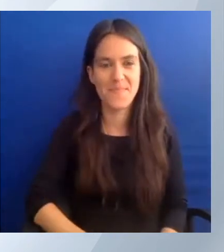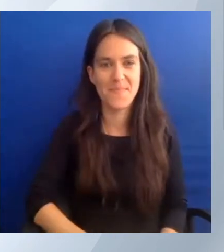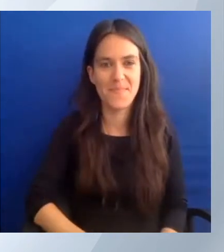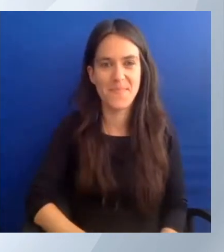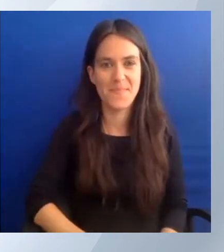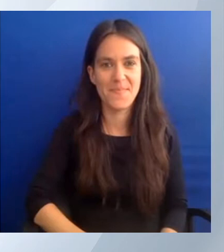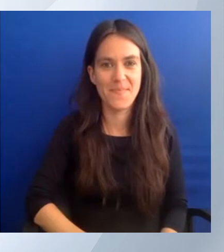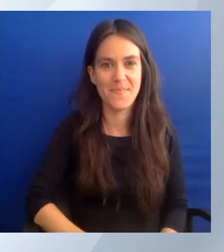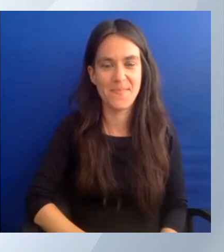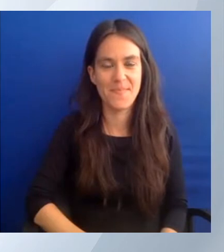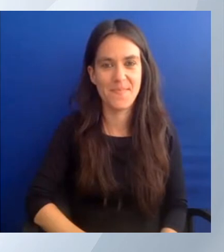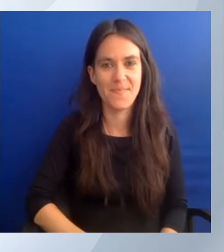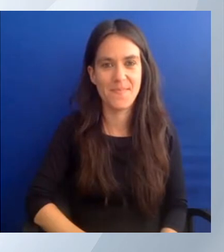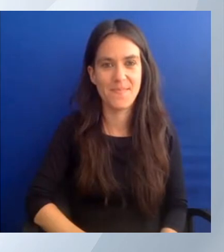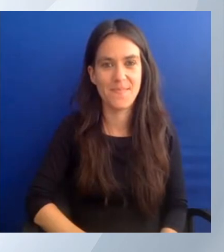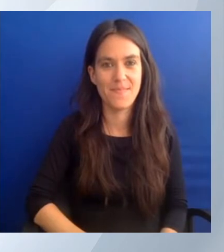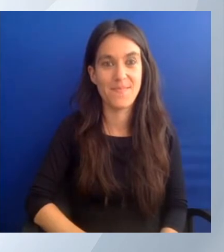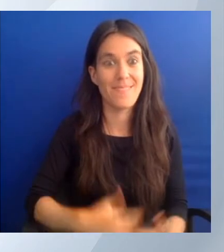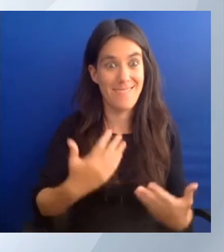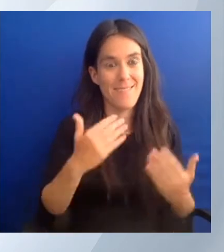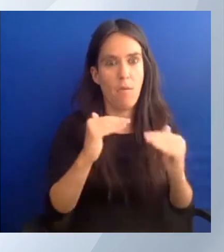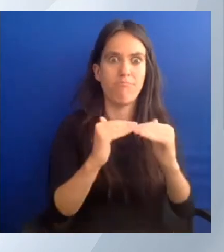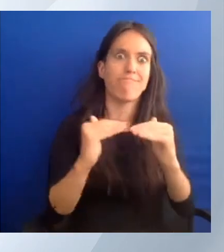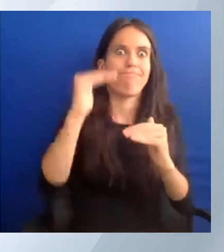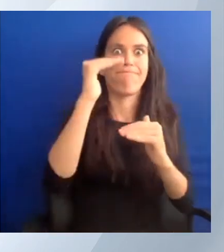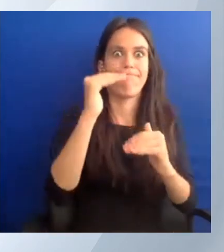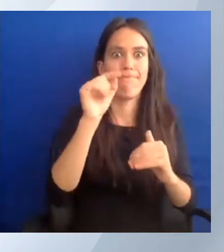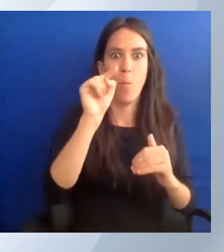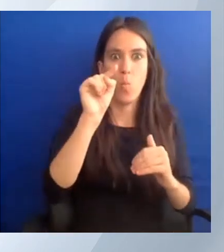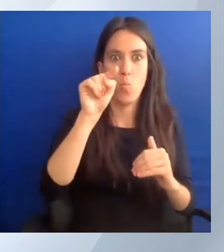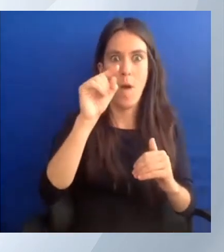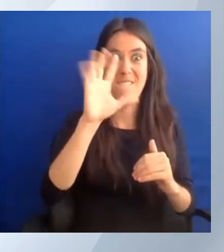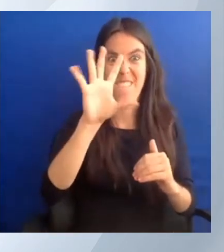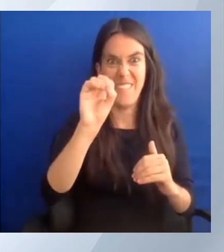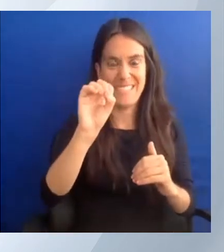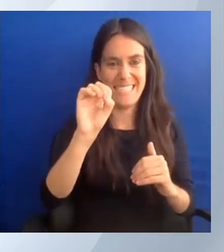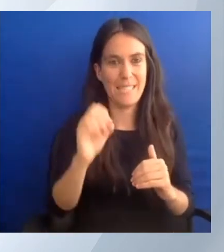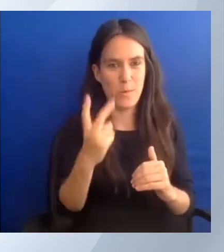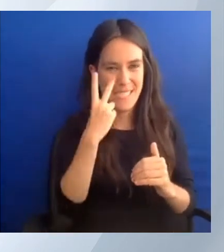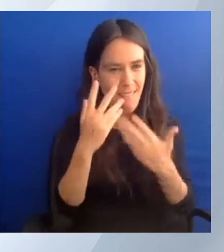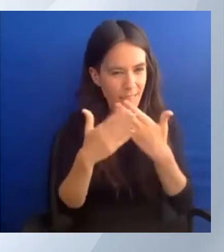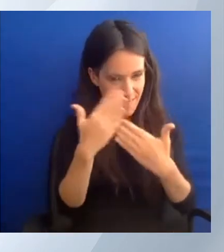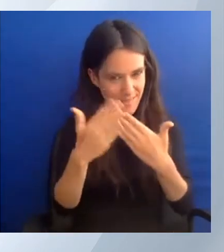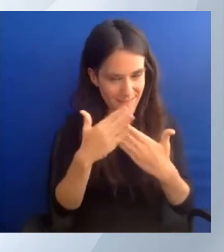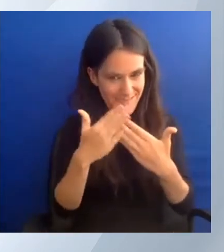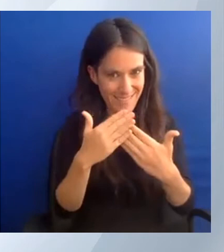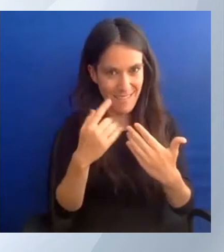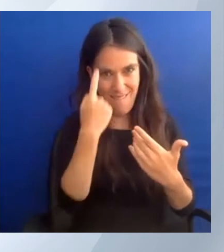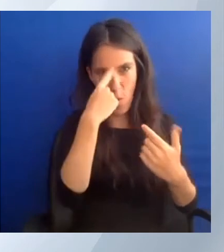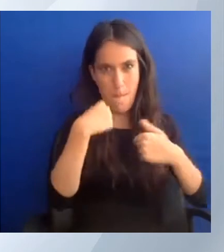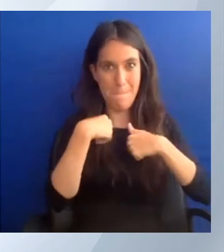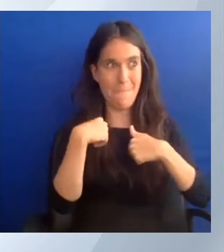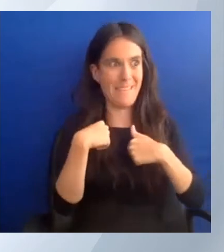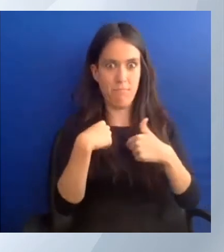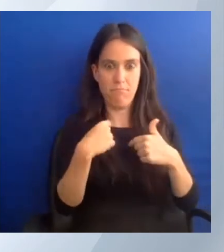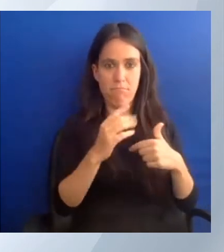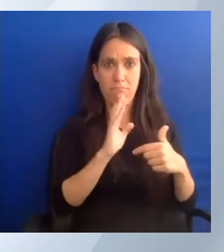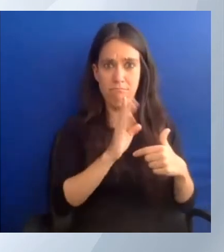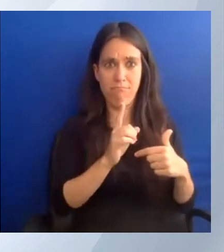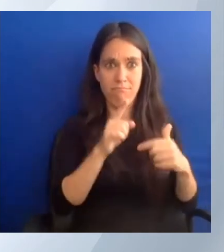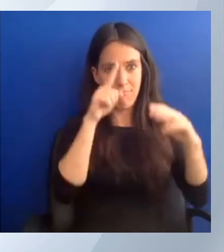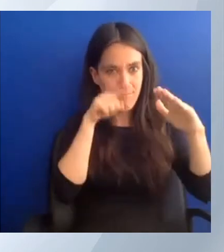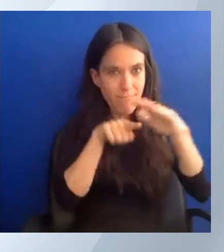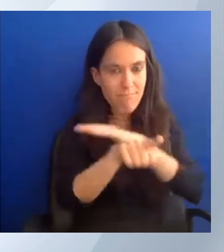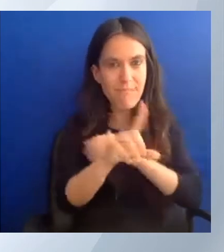Okay, now the balance is 150. So as you can see that how easy it is for me to actually integrate Dapr with